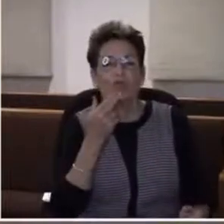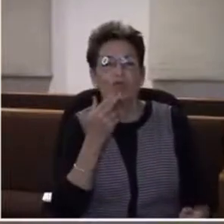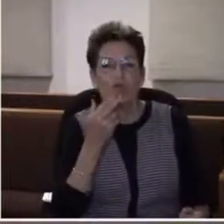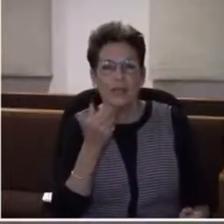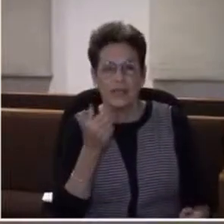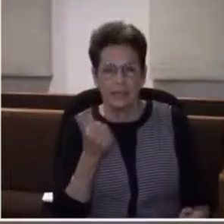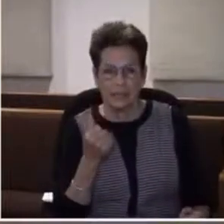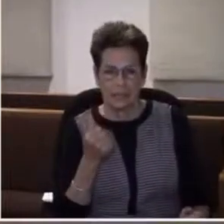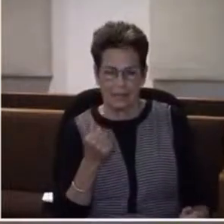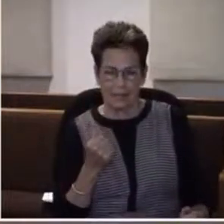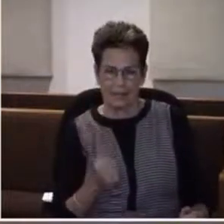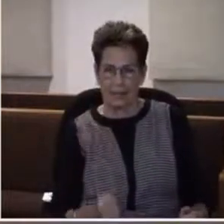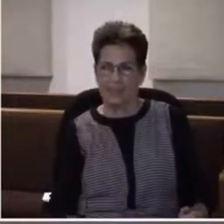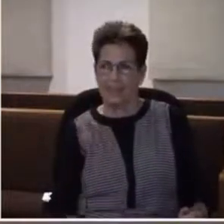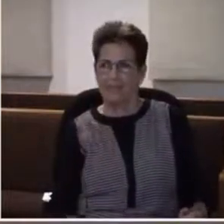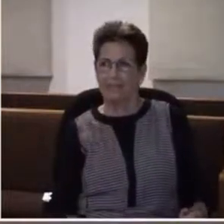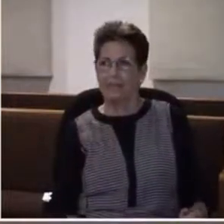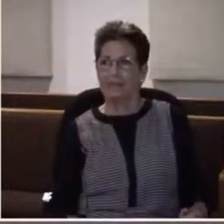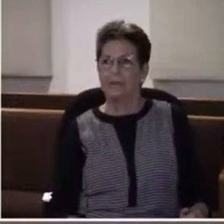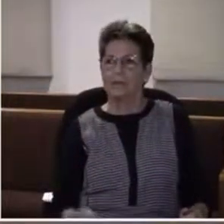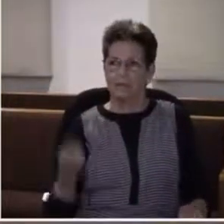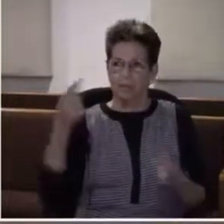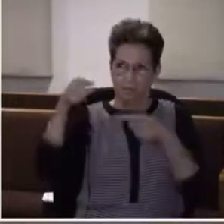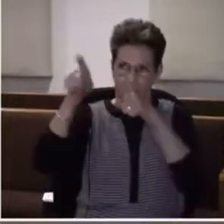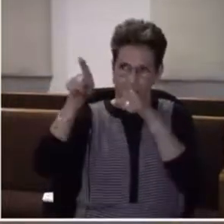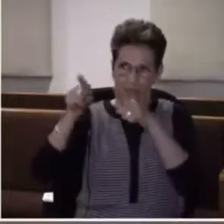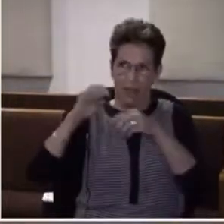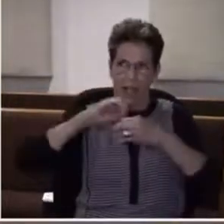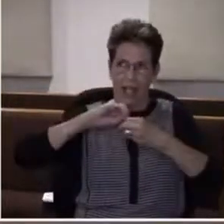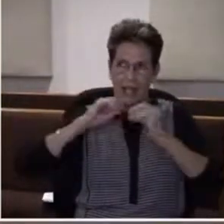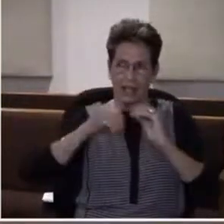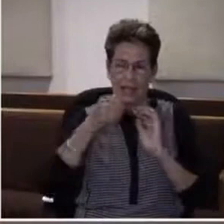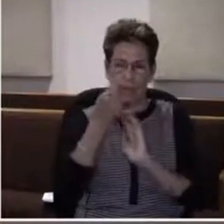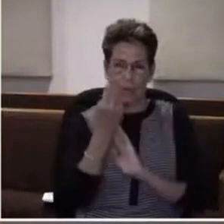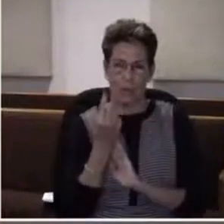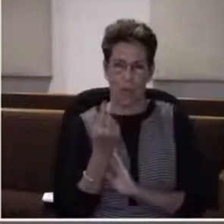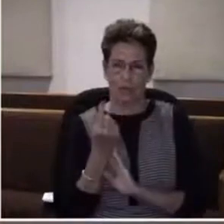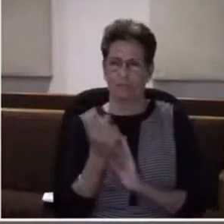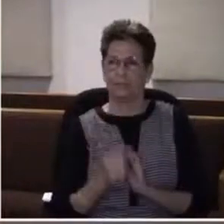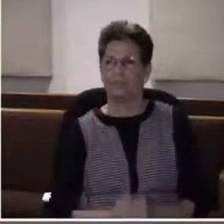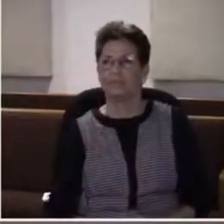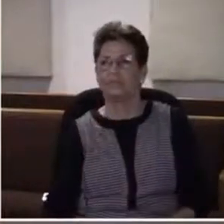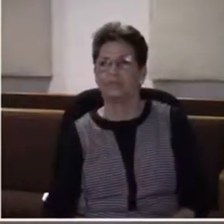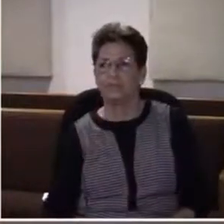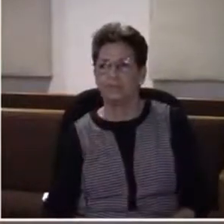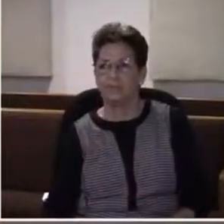because God used tragedy and poverty to bring this woman to himself.